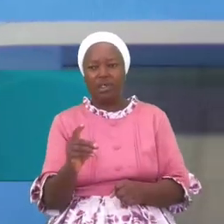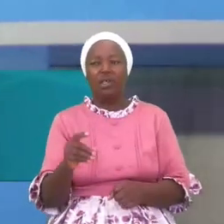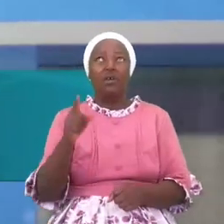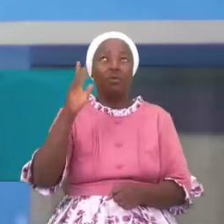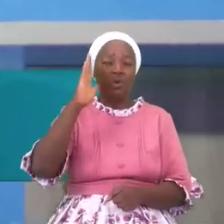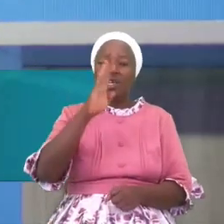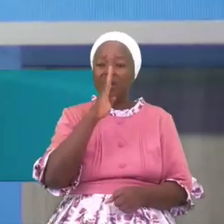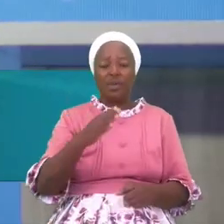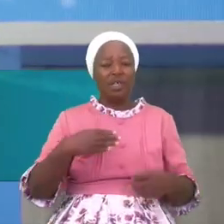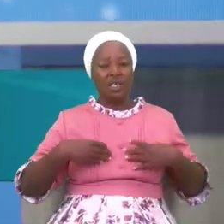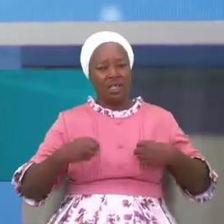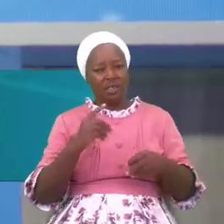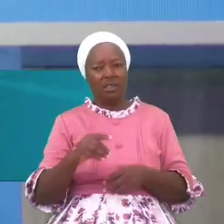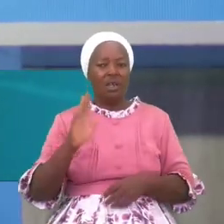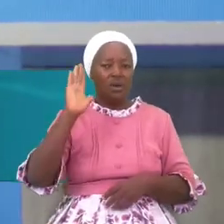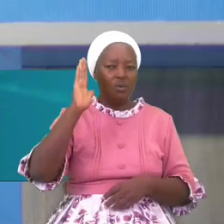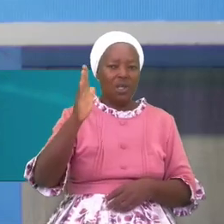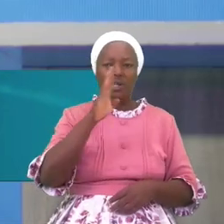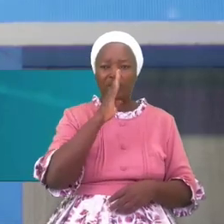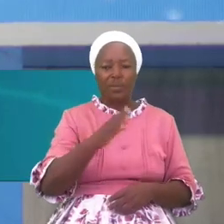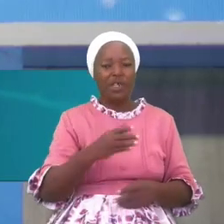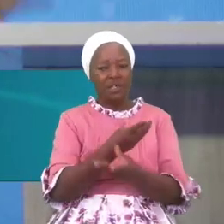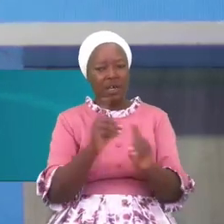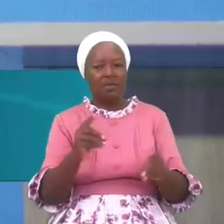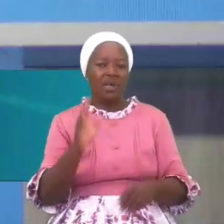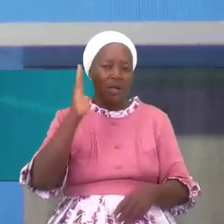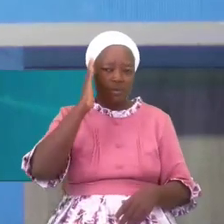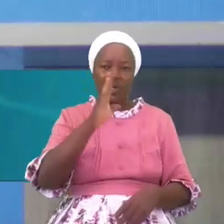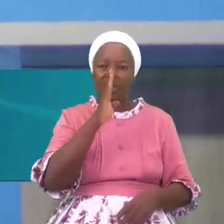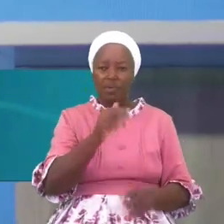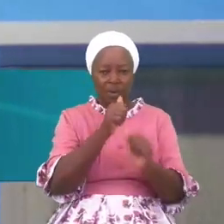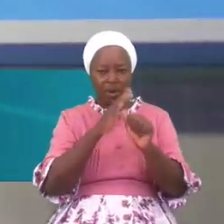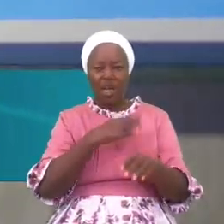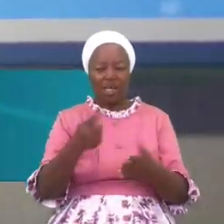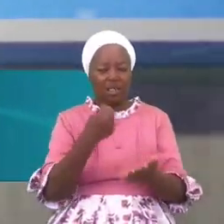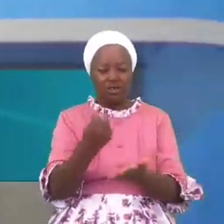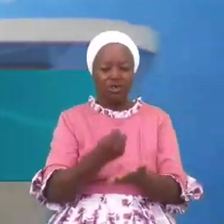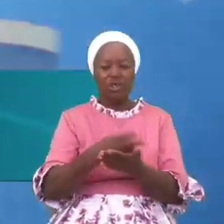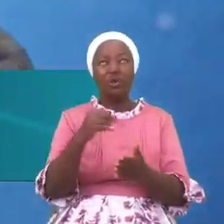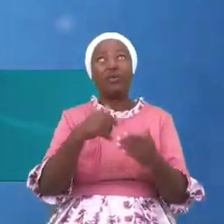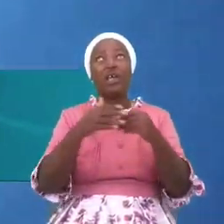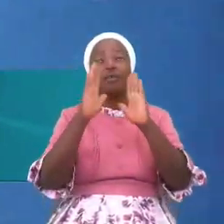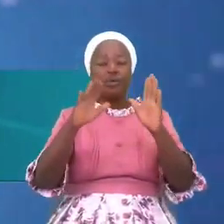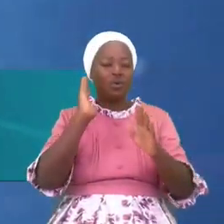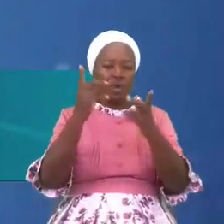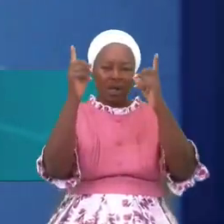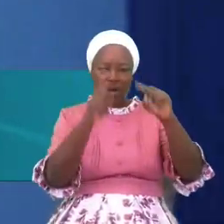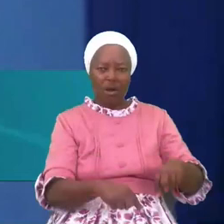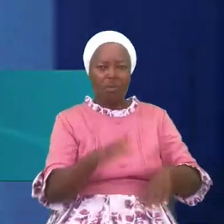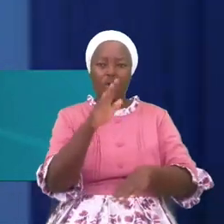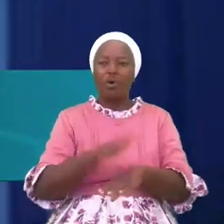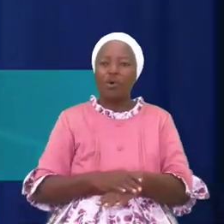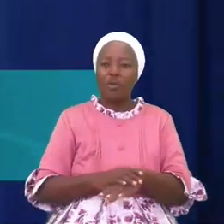be blessed, and the treasures of heaven will come upon that life. But if somebody